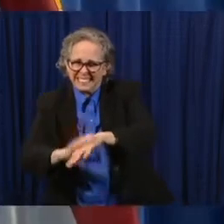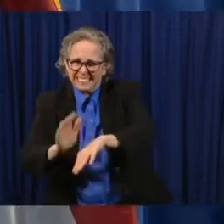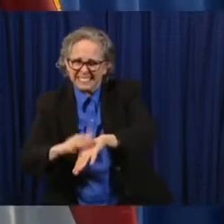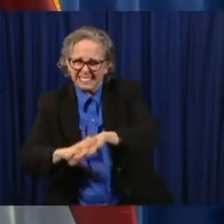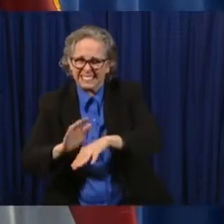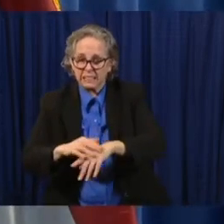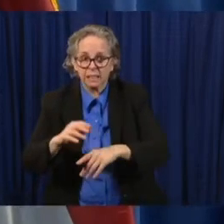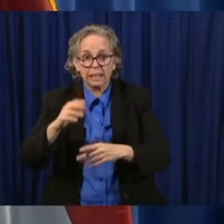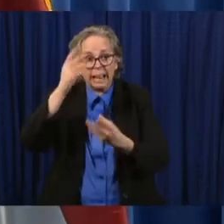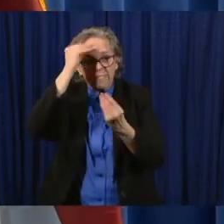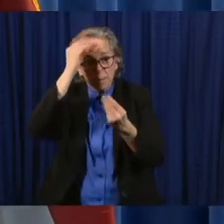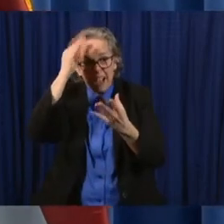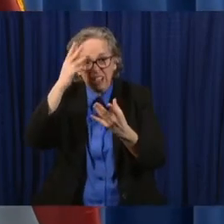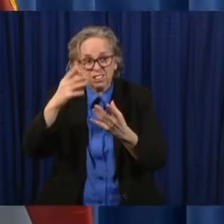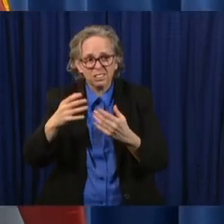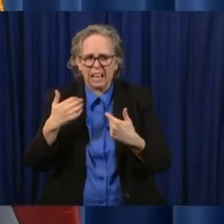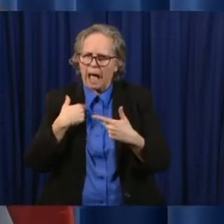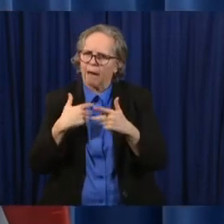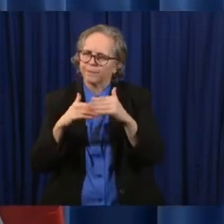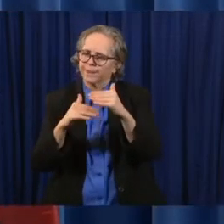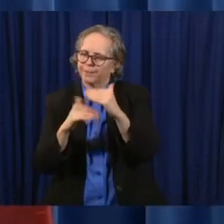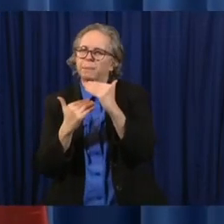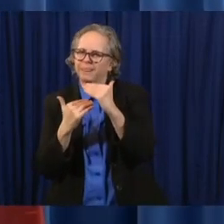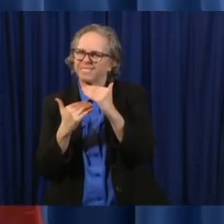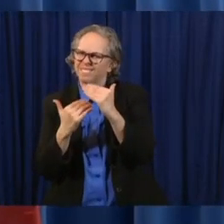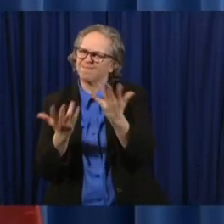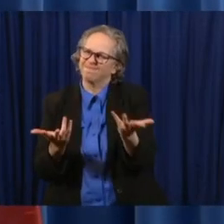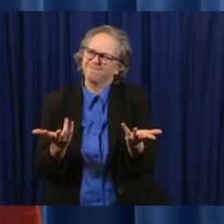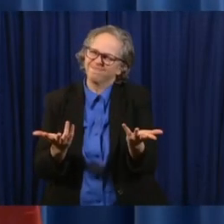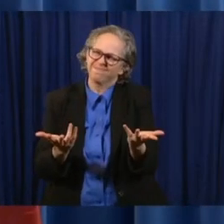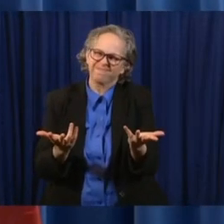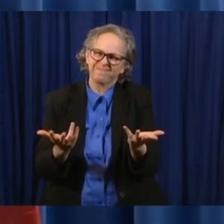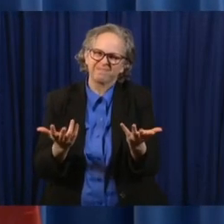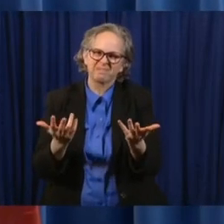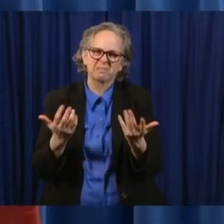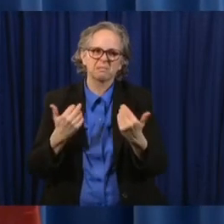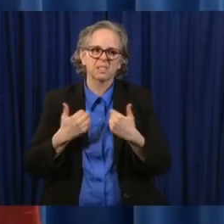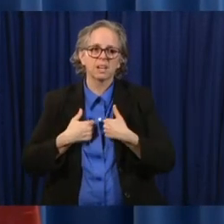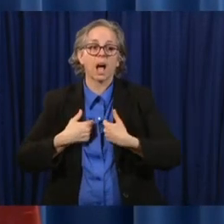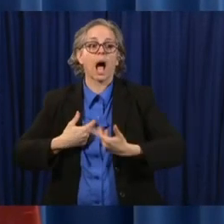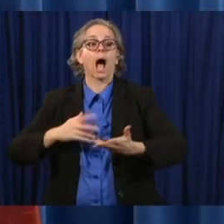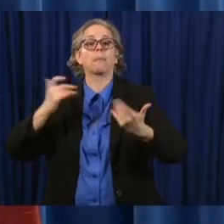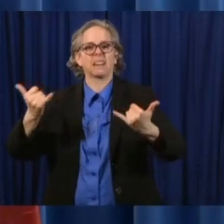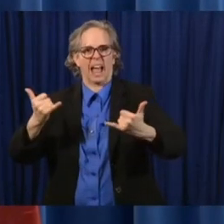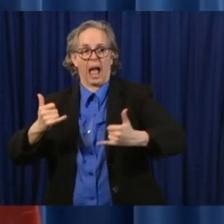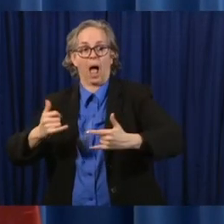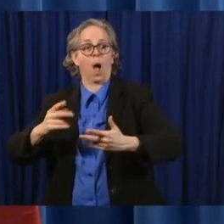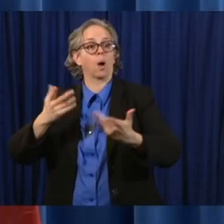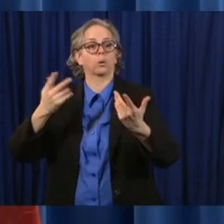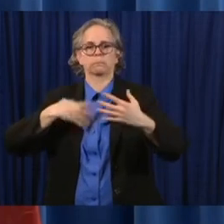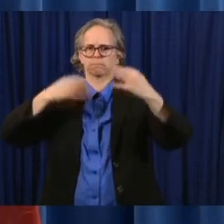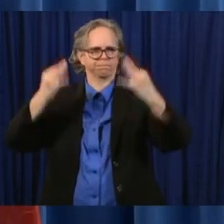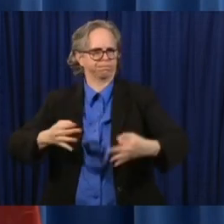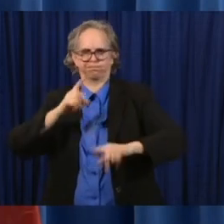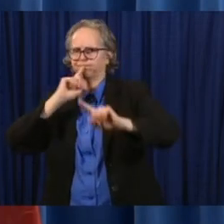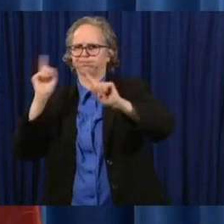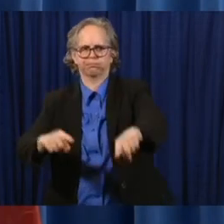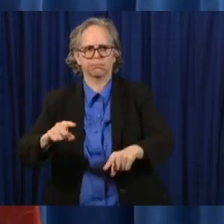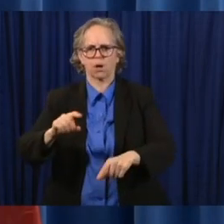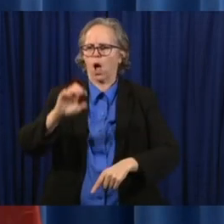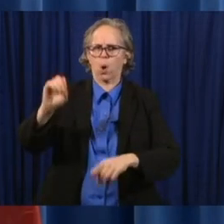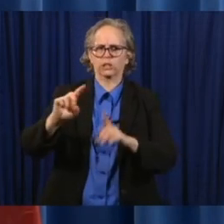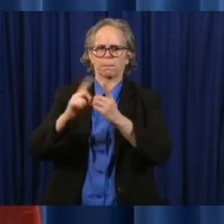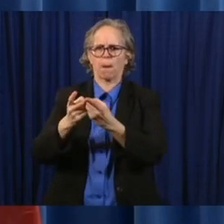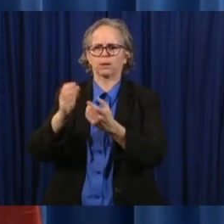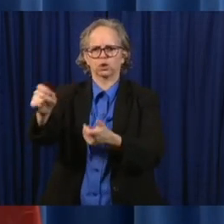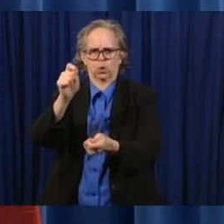directed the Ohio Department of Health to modify the Ohio Disease Reporting System to accurately collect case